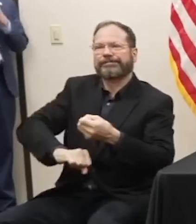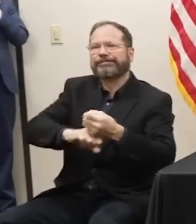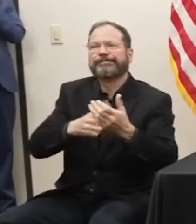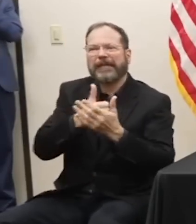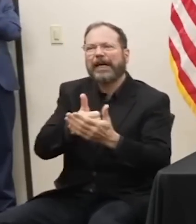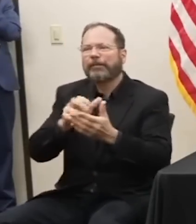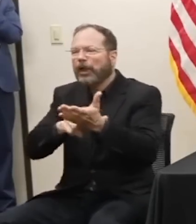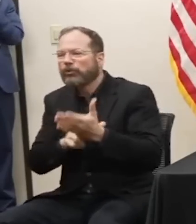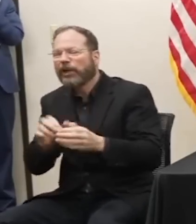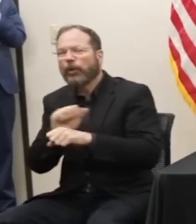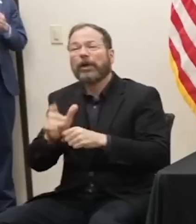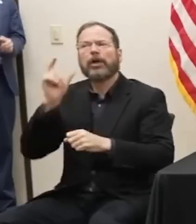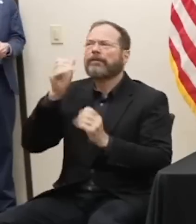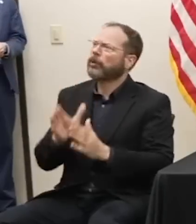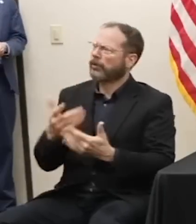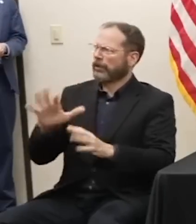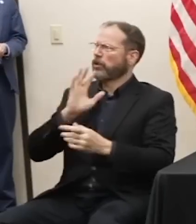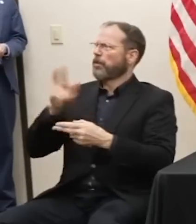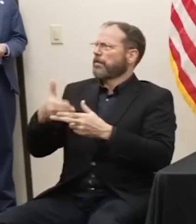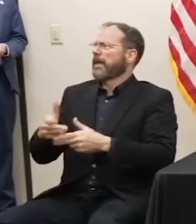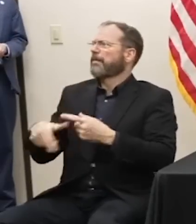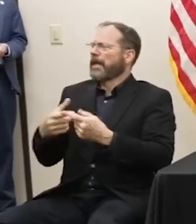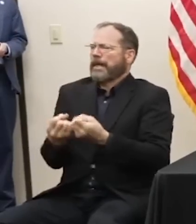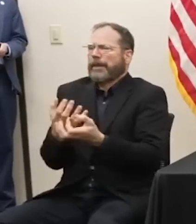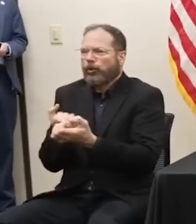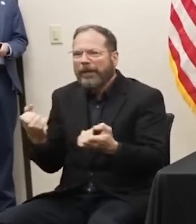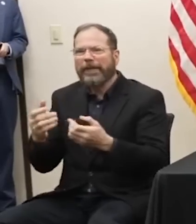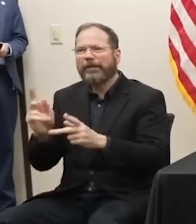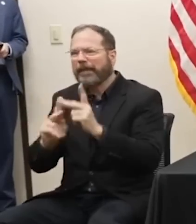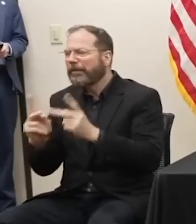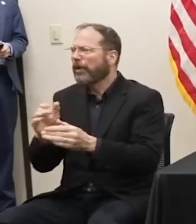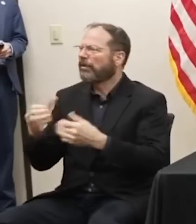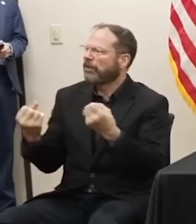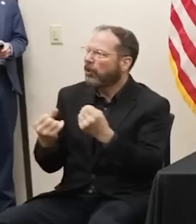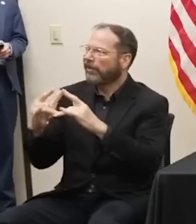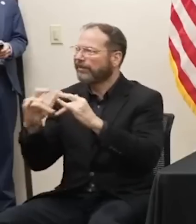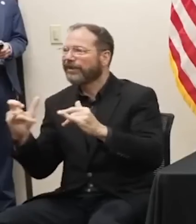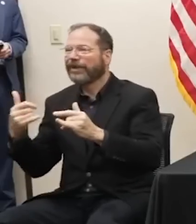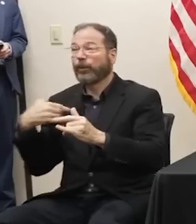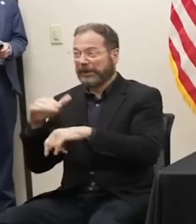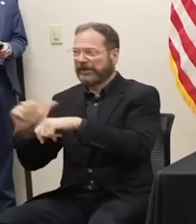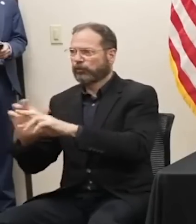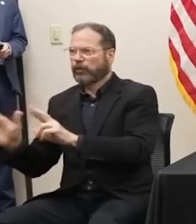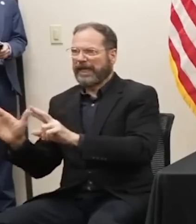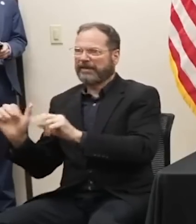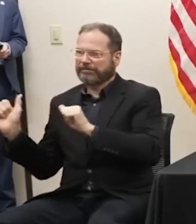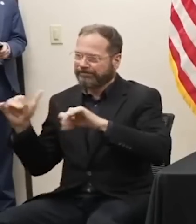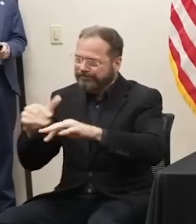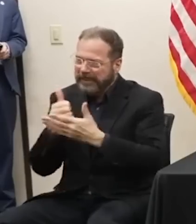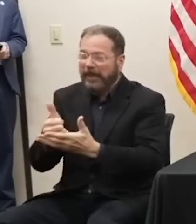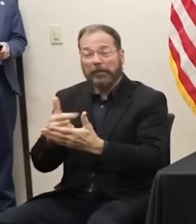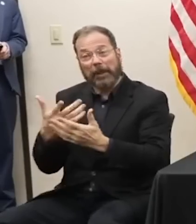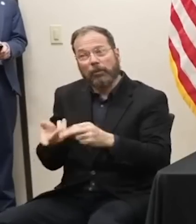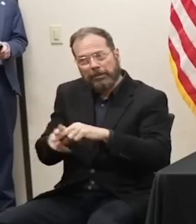contract operations. The Governor talked about the number of equipment and the personnel that have been mobilized, and it